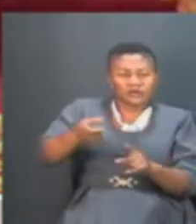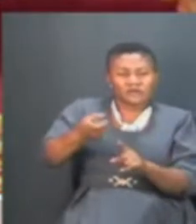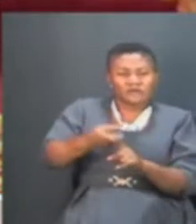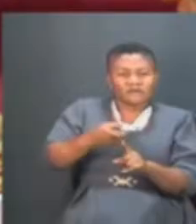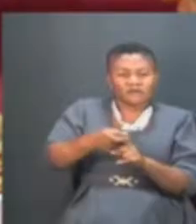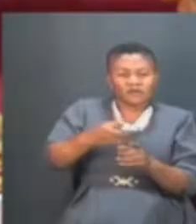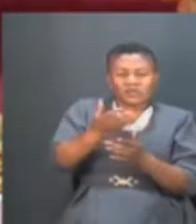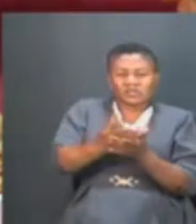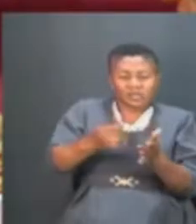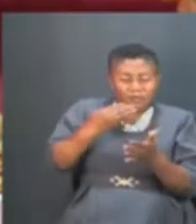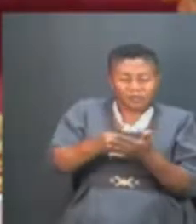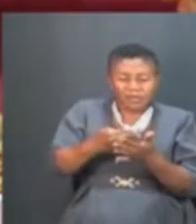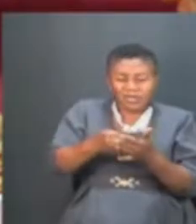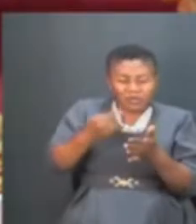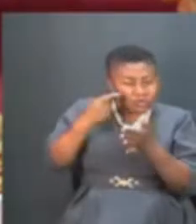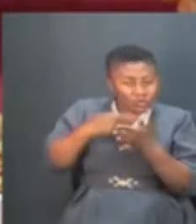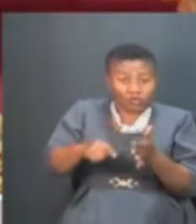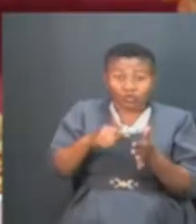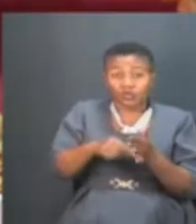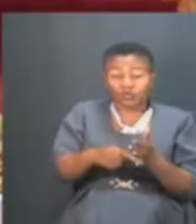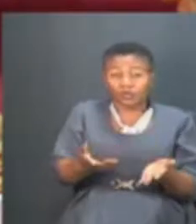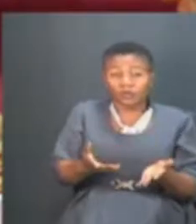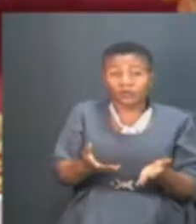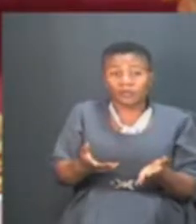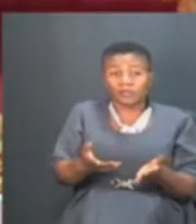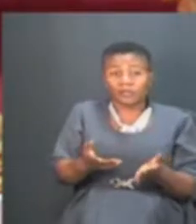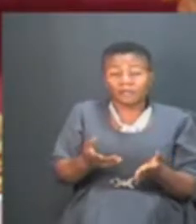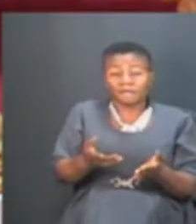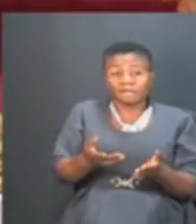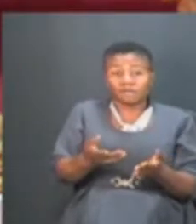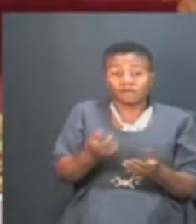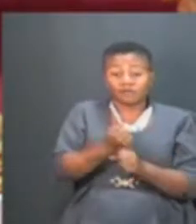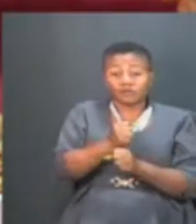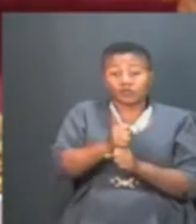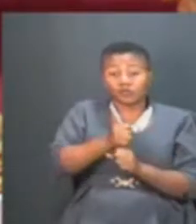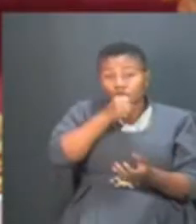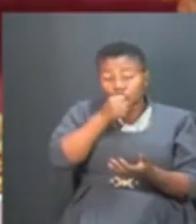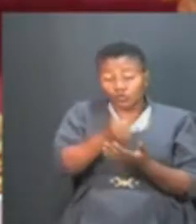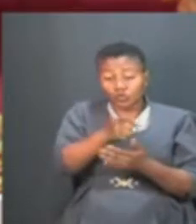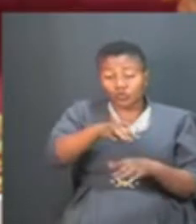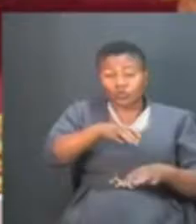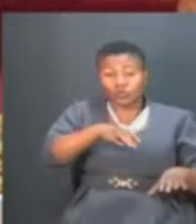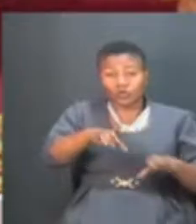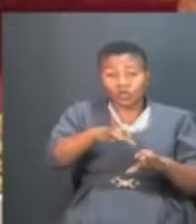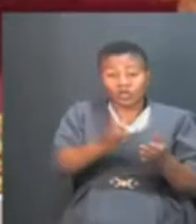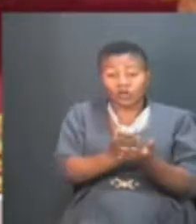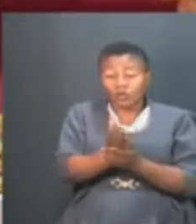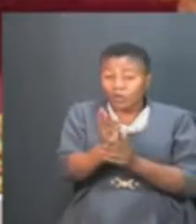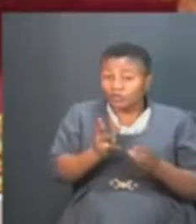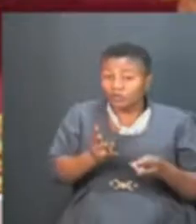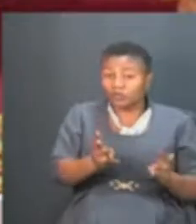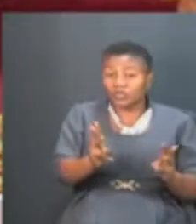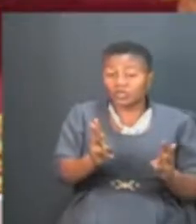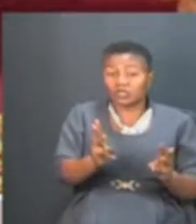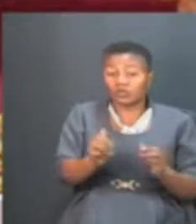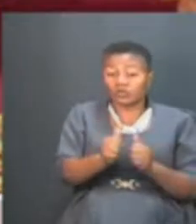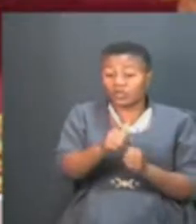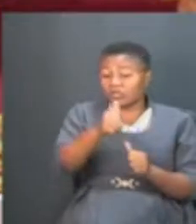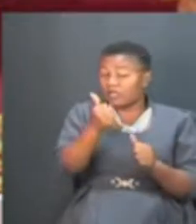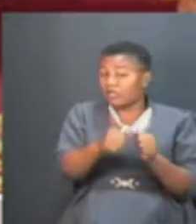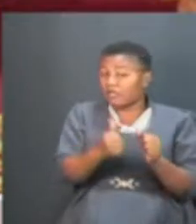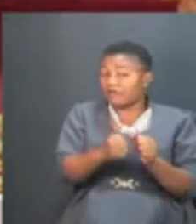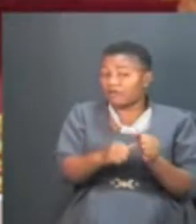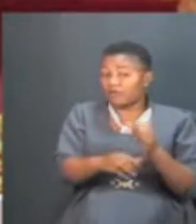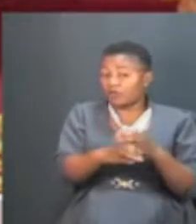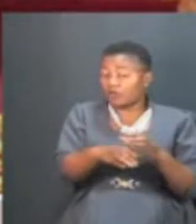needed to take to be able to make sure that you are acting lawfully within every contract. So whenever we exhaust